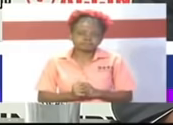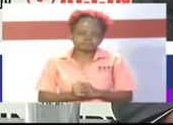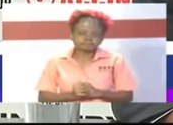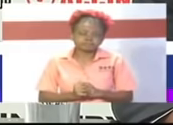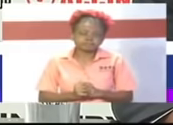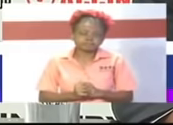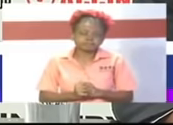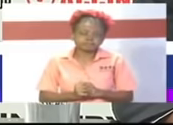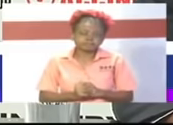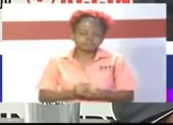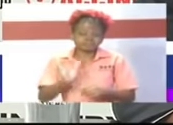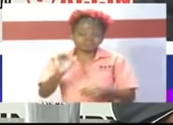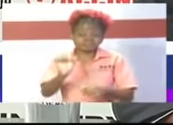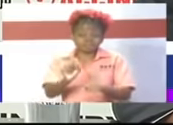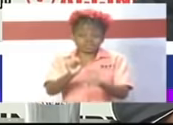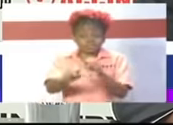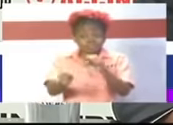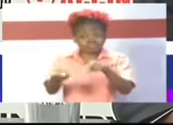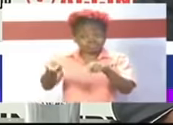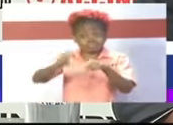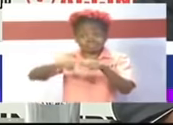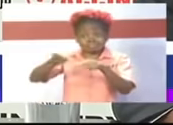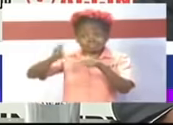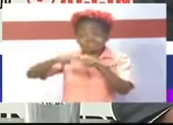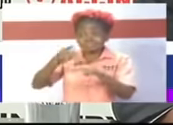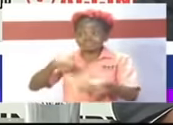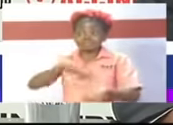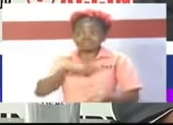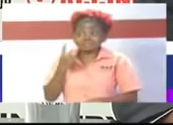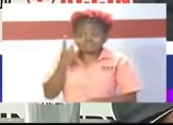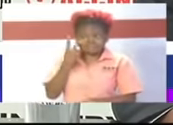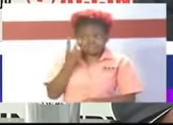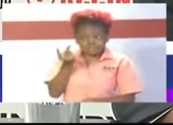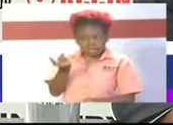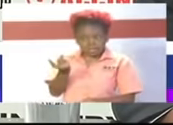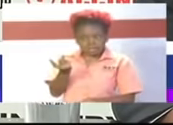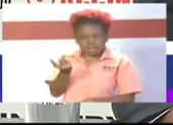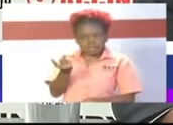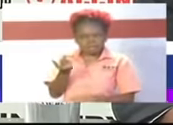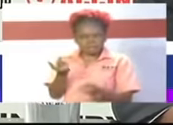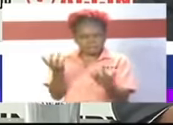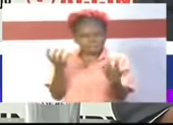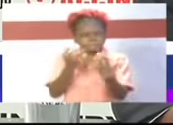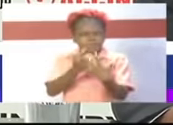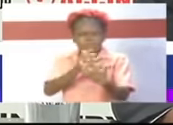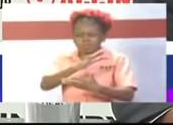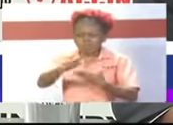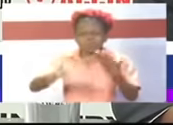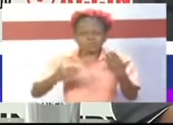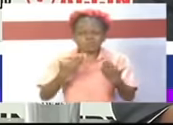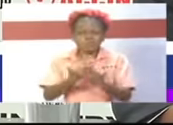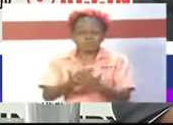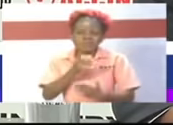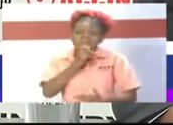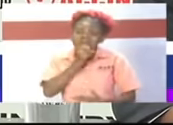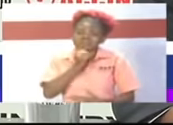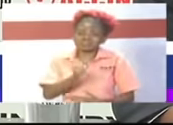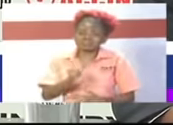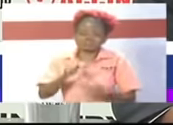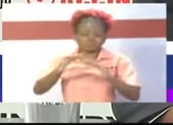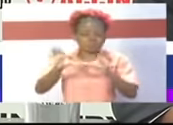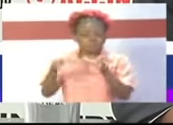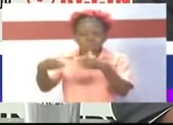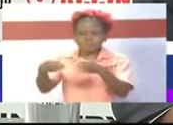the increase that we're seeing across the board has been reflected in all the age groups, and the positivity is something that we're keeping an eye